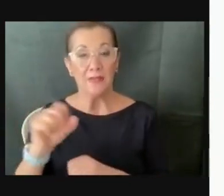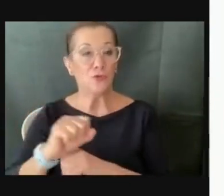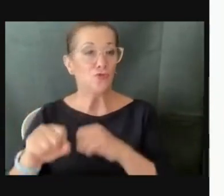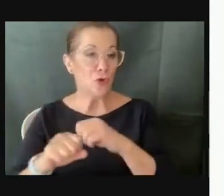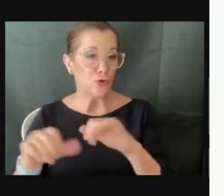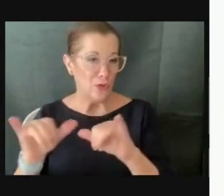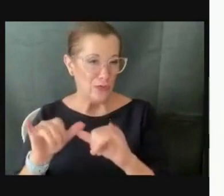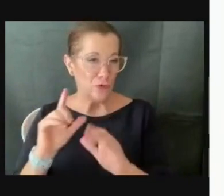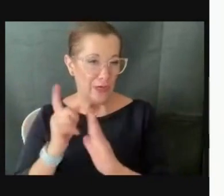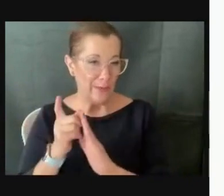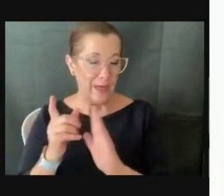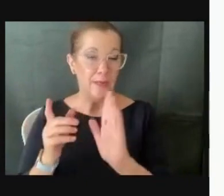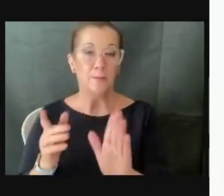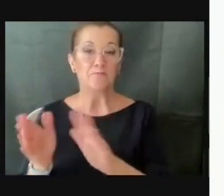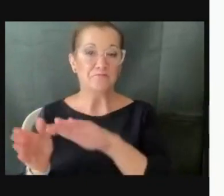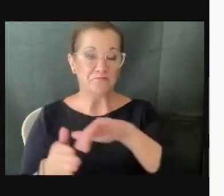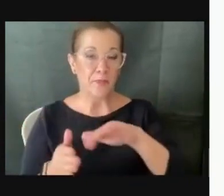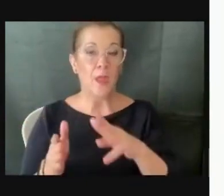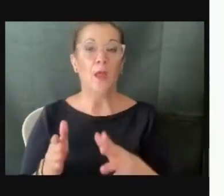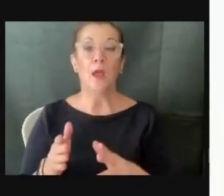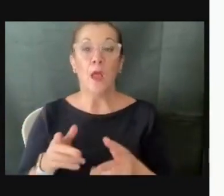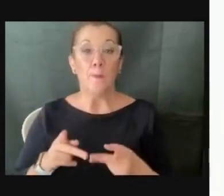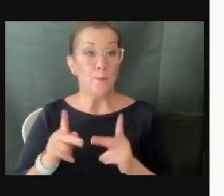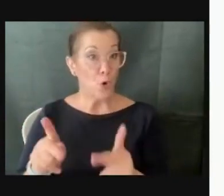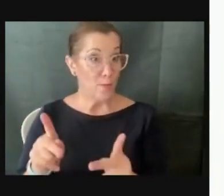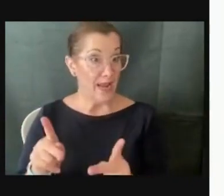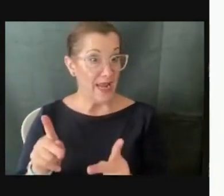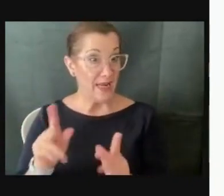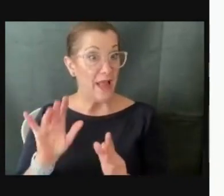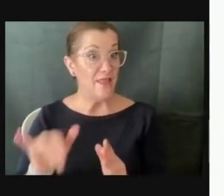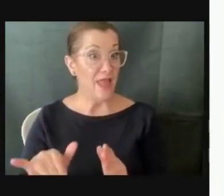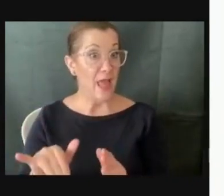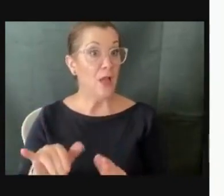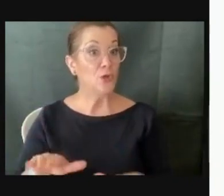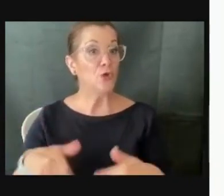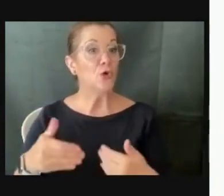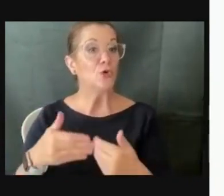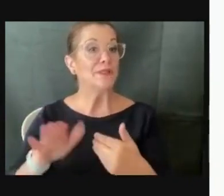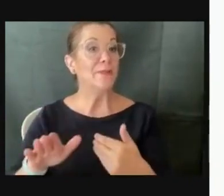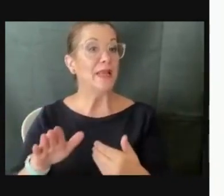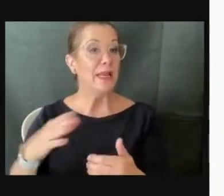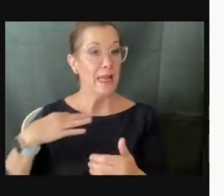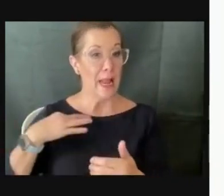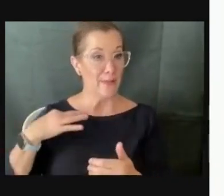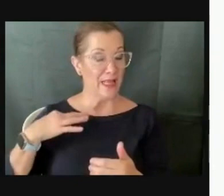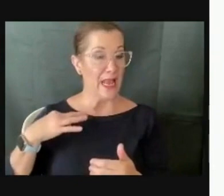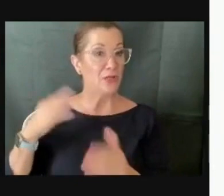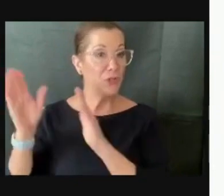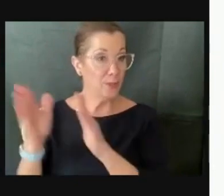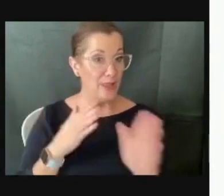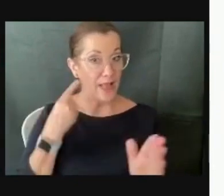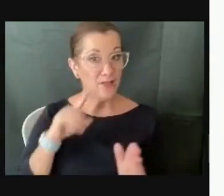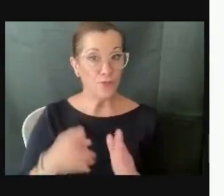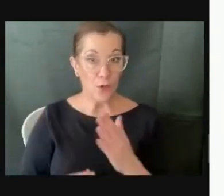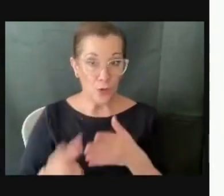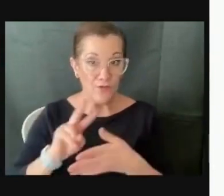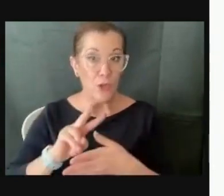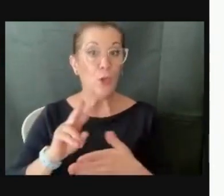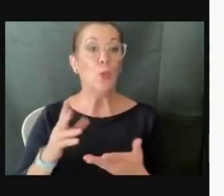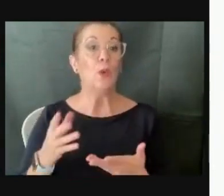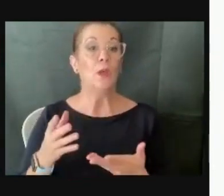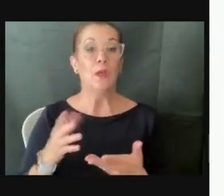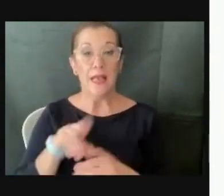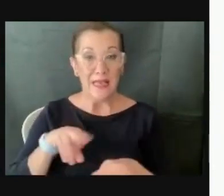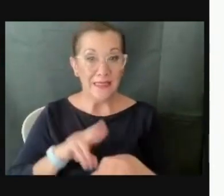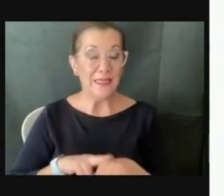minute. Permitting phase is where you're submitting applications, submitting the plans for review. Typically,